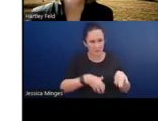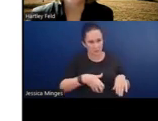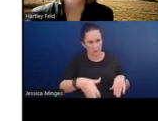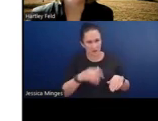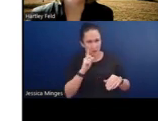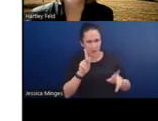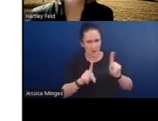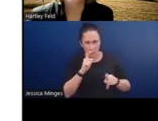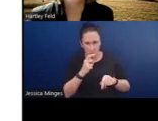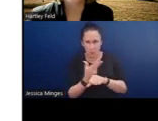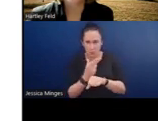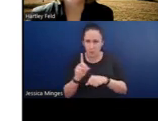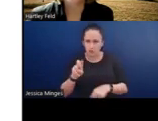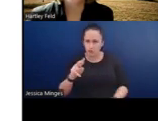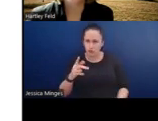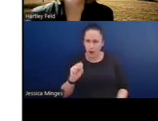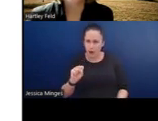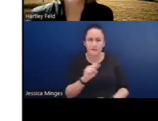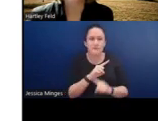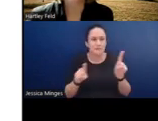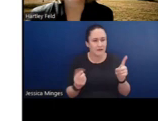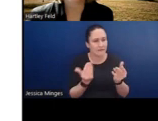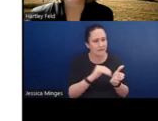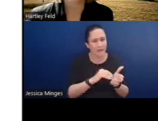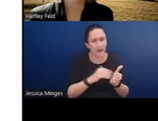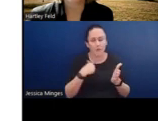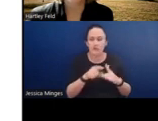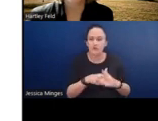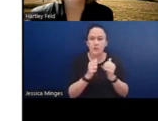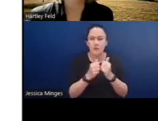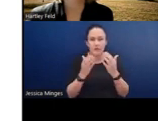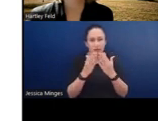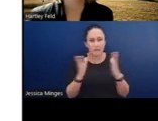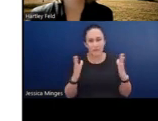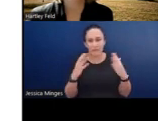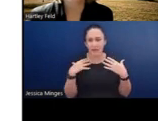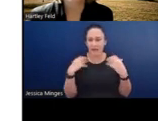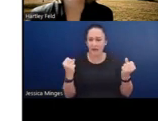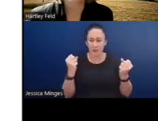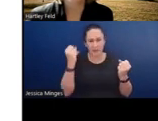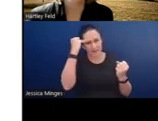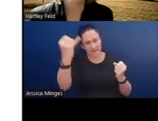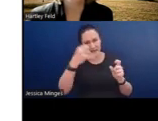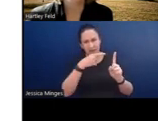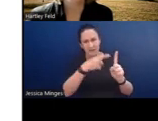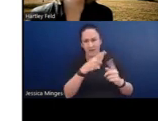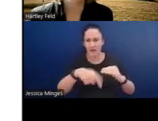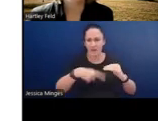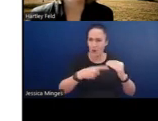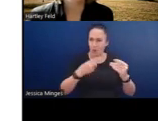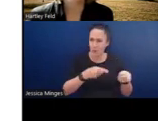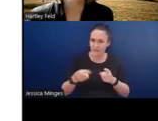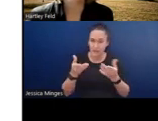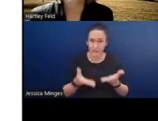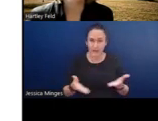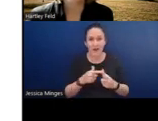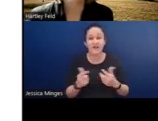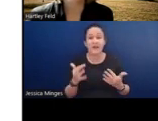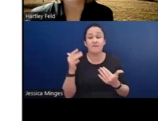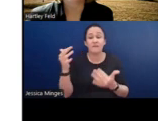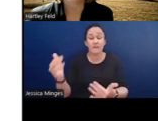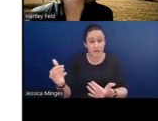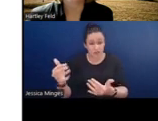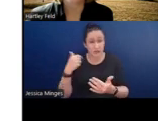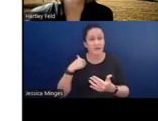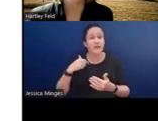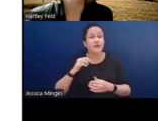So but we are going, again, we started with the public health idea of what is happening here. And then eventually we